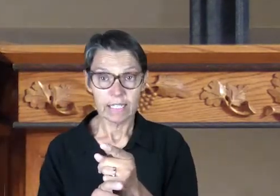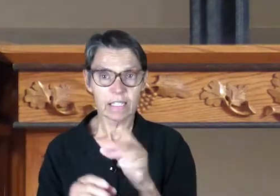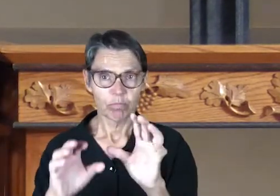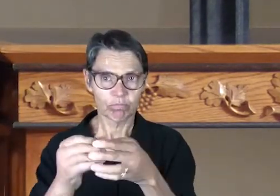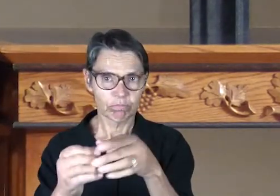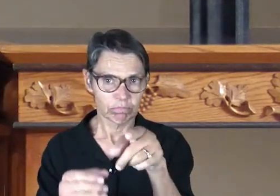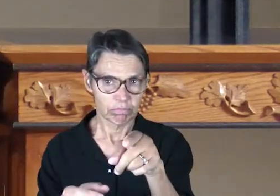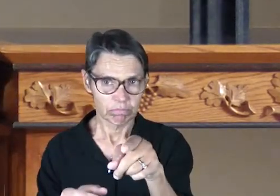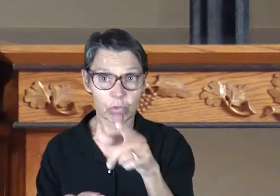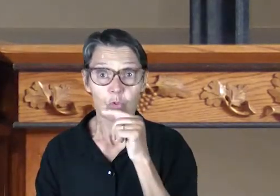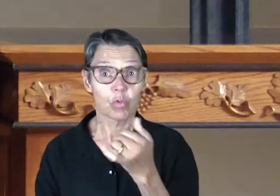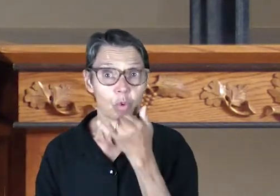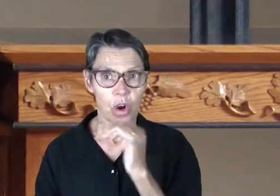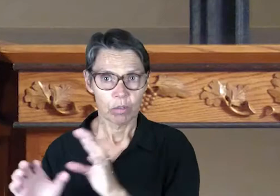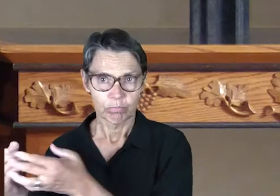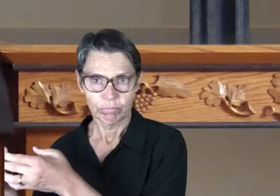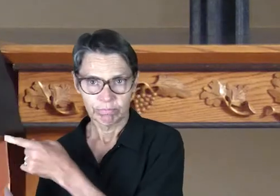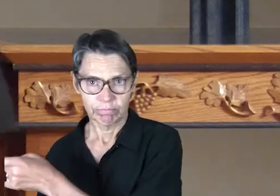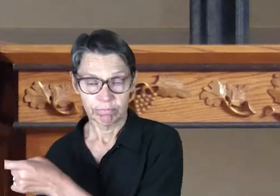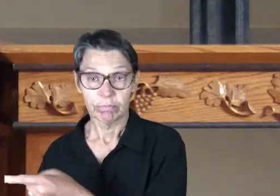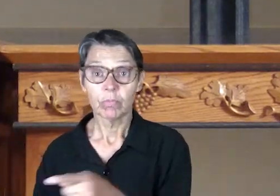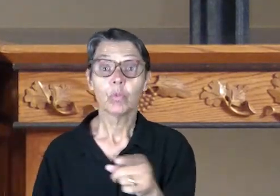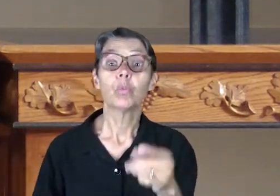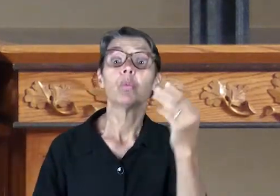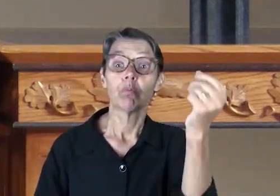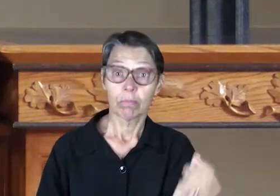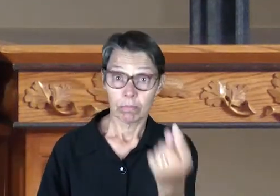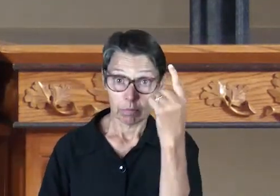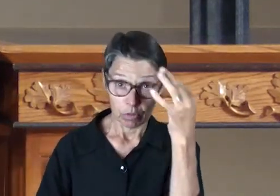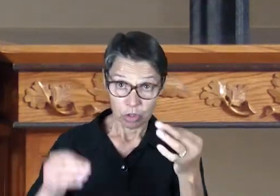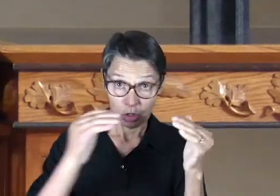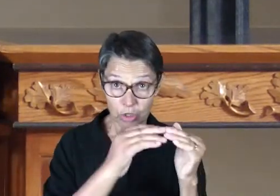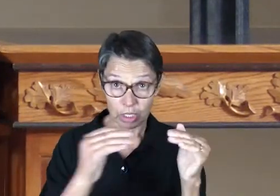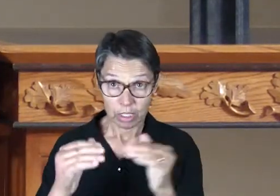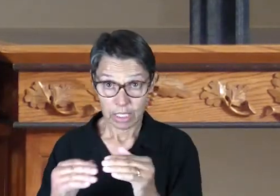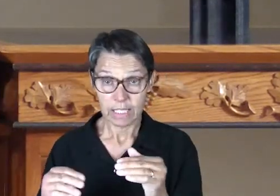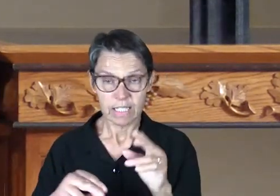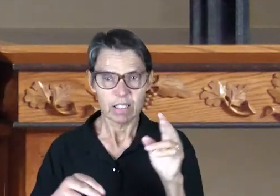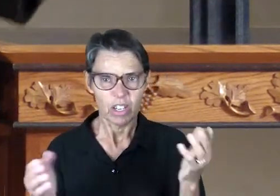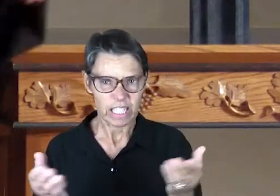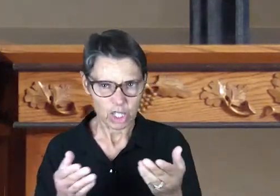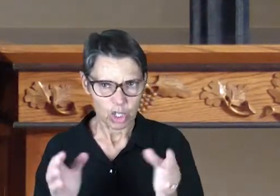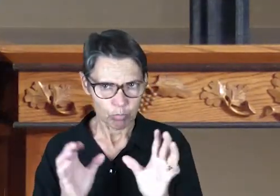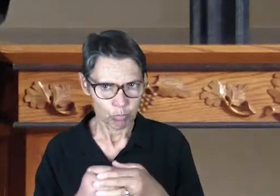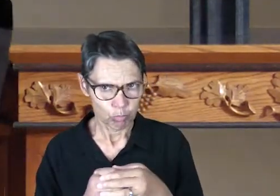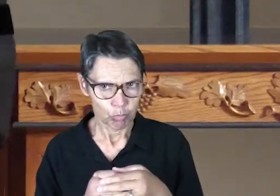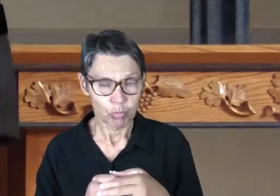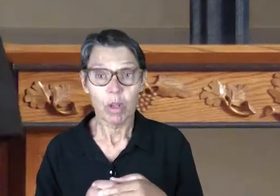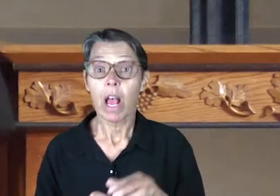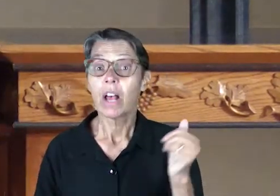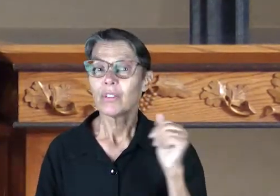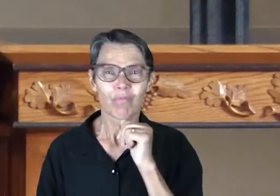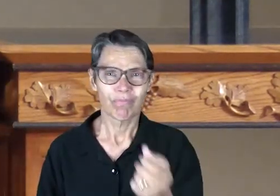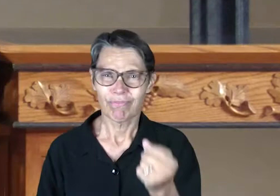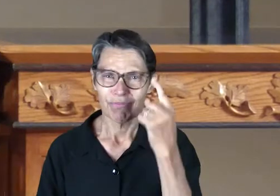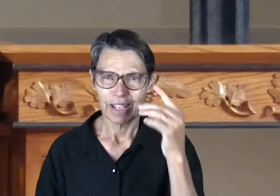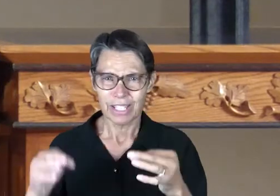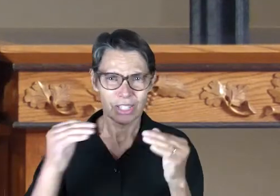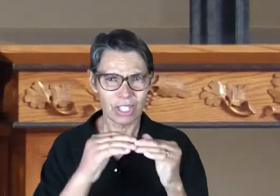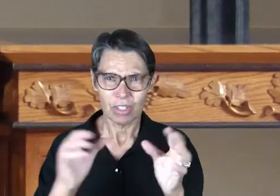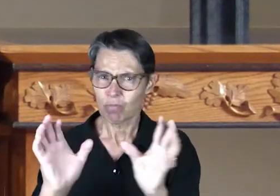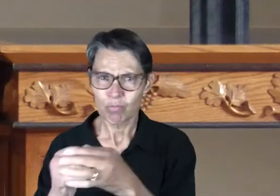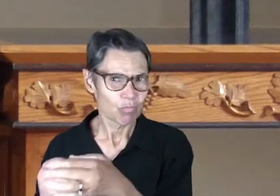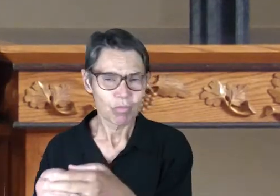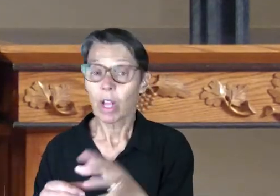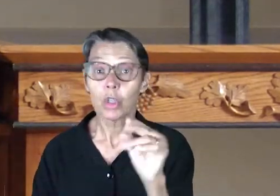Those of you who are right, sit over here. Those of you who are wrong, sit over here. Those of you who know what justice is about, sit over here. Those of you who don't know what justice is